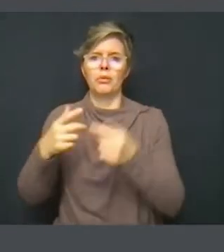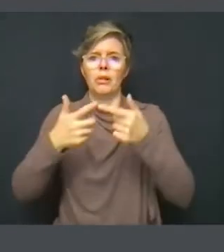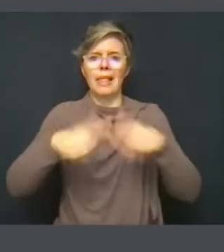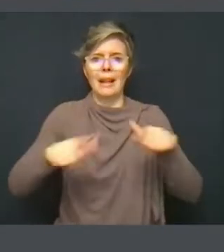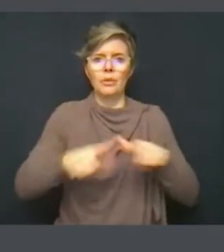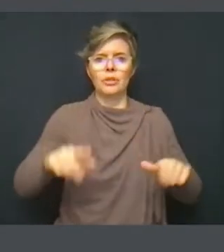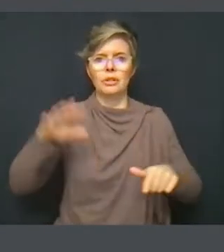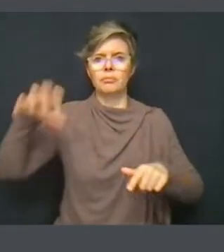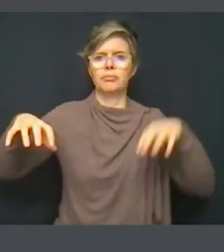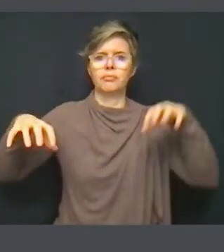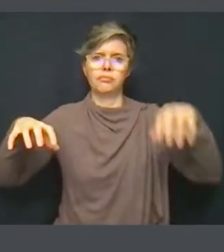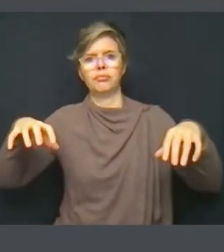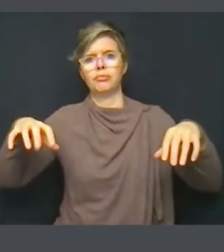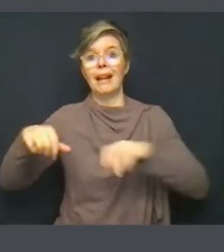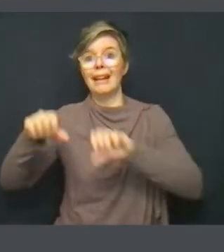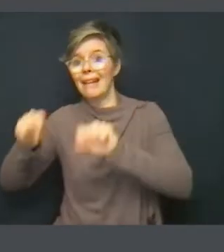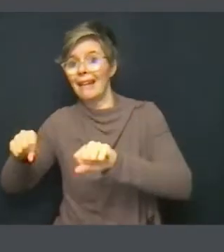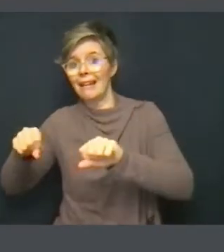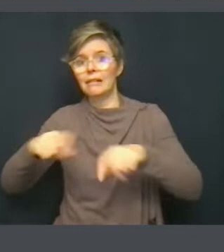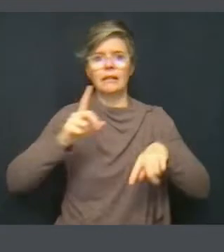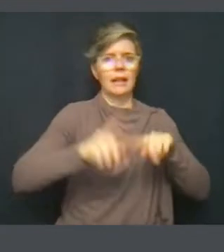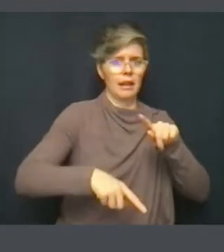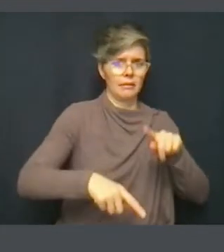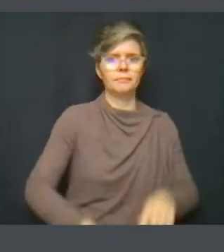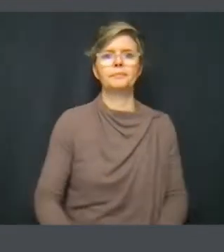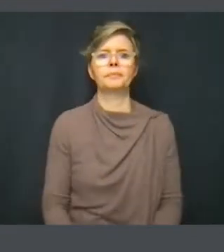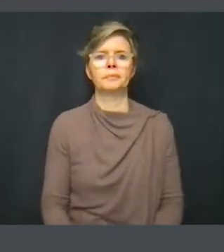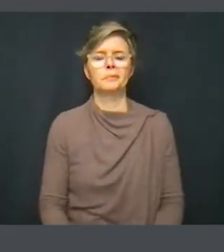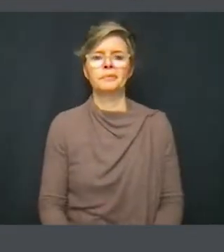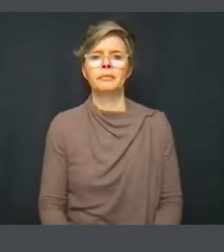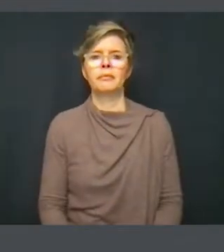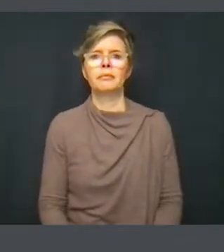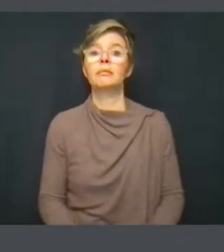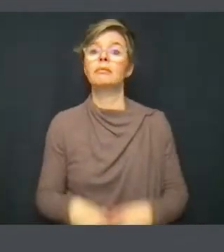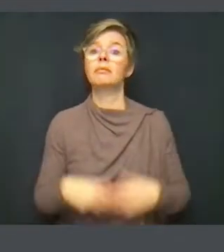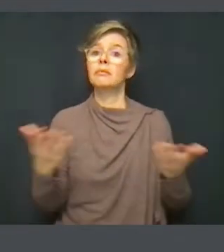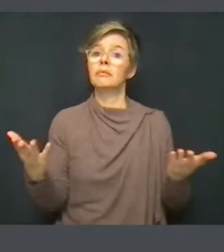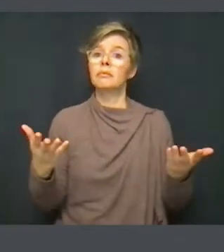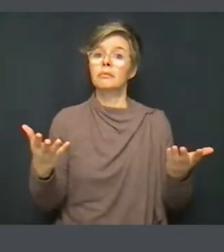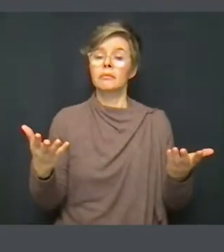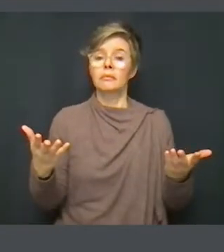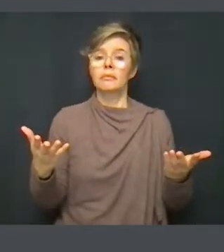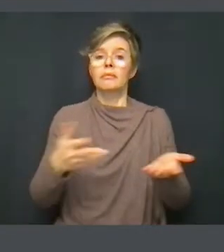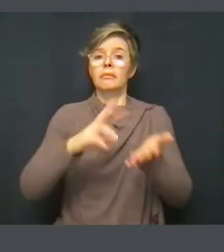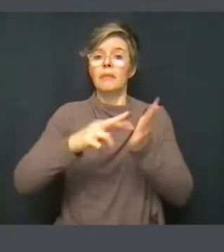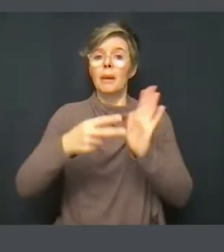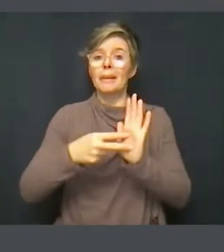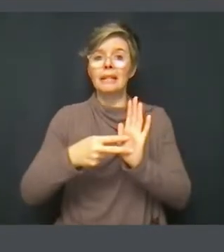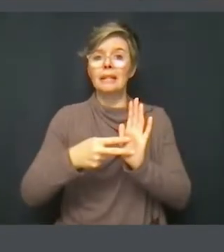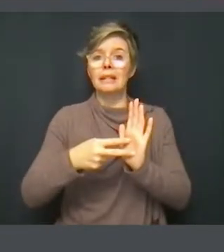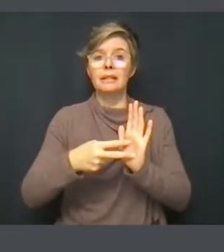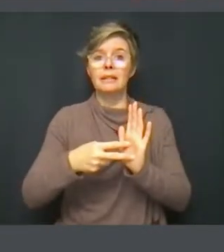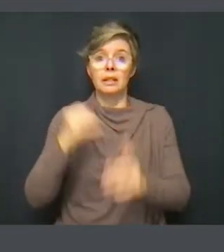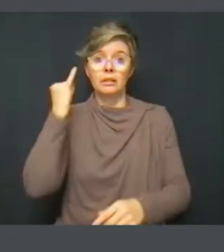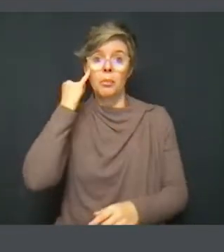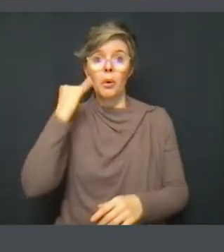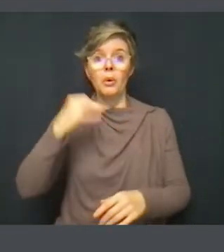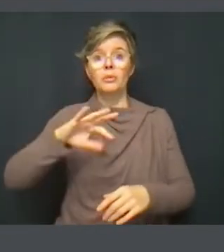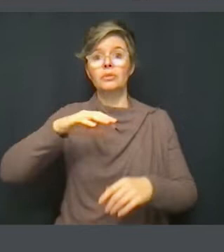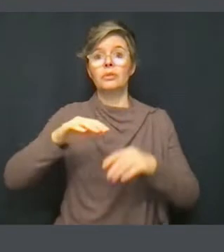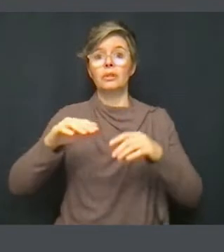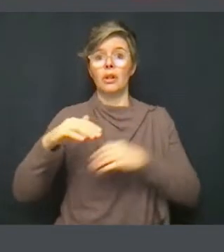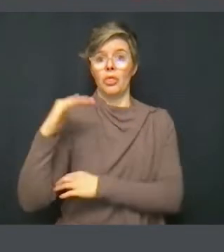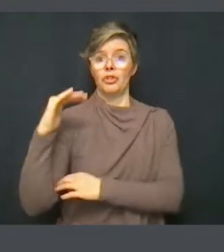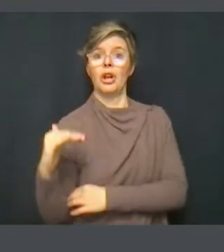And then we'll try to answer this question today, which is, does that mean that you have to confirm that a kid has the skill in both